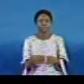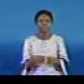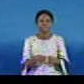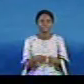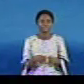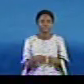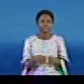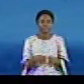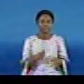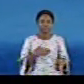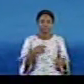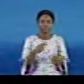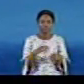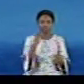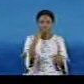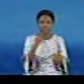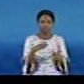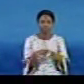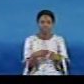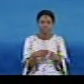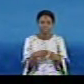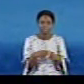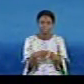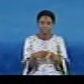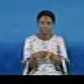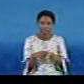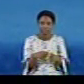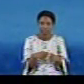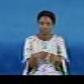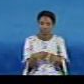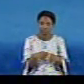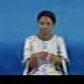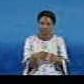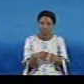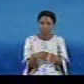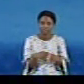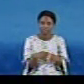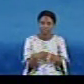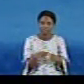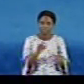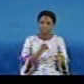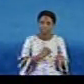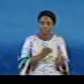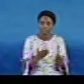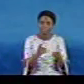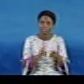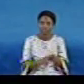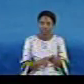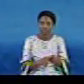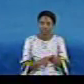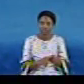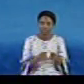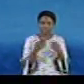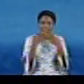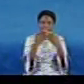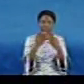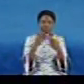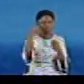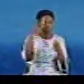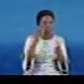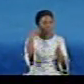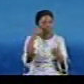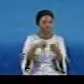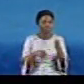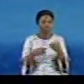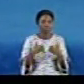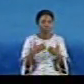My name is Gilbert Favor from Campus Fellowship PTH. I want to thank God for what God has done in my life.